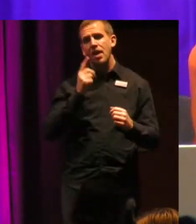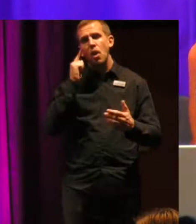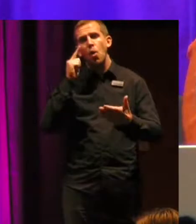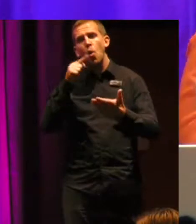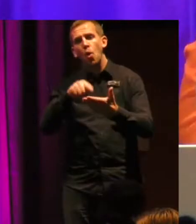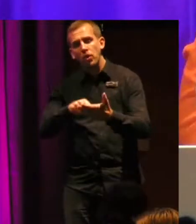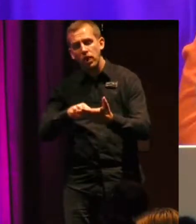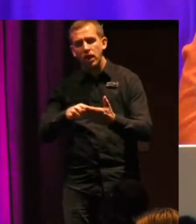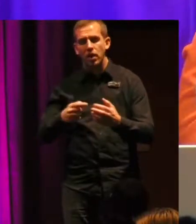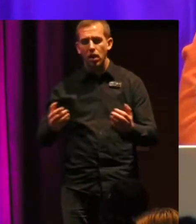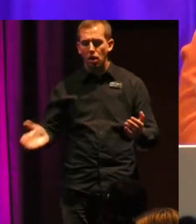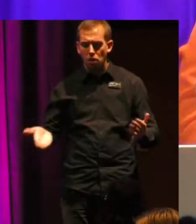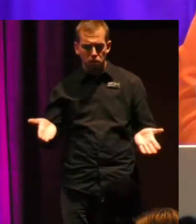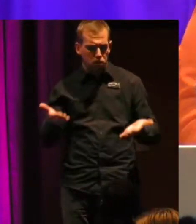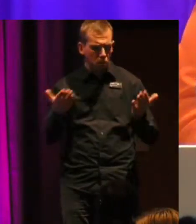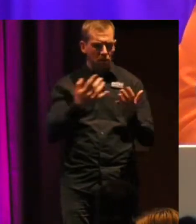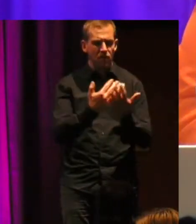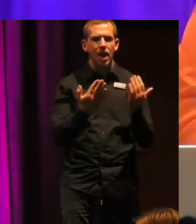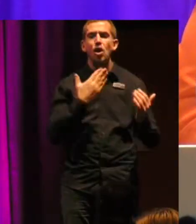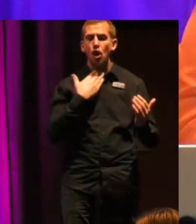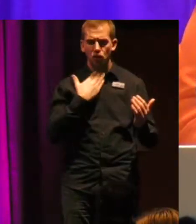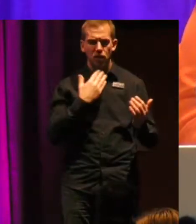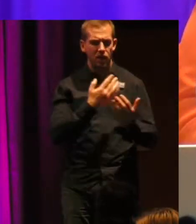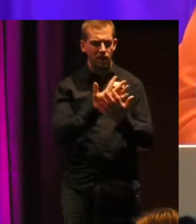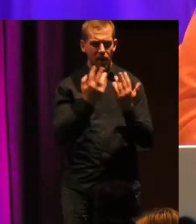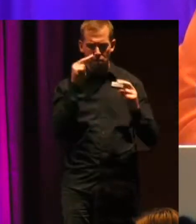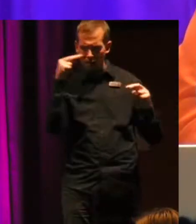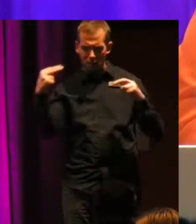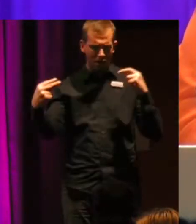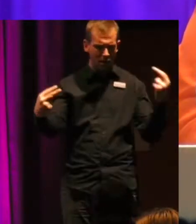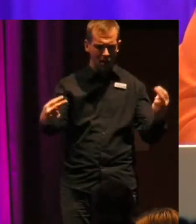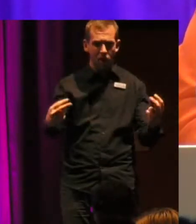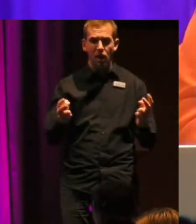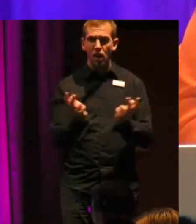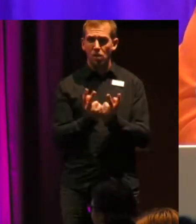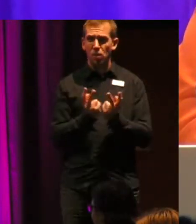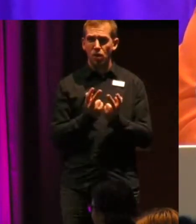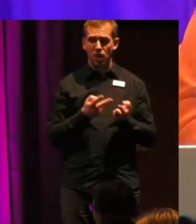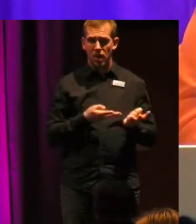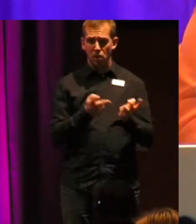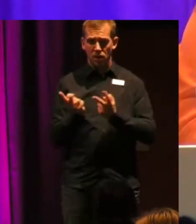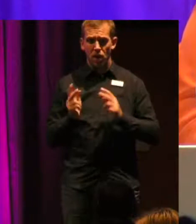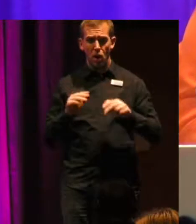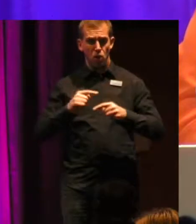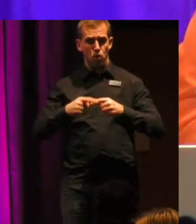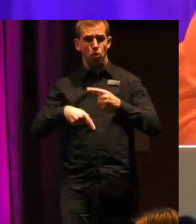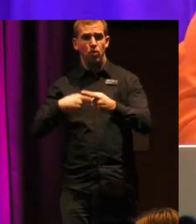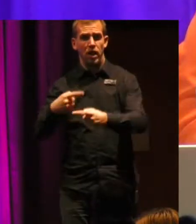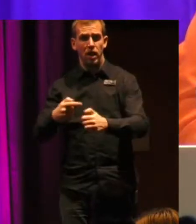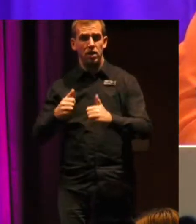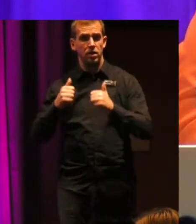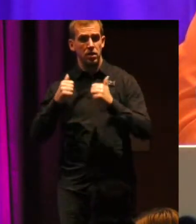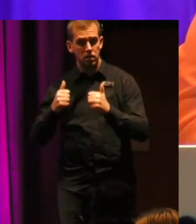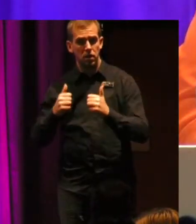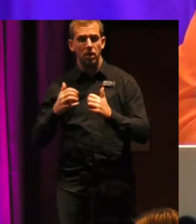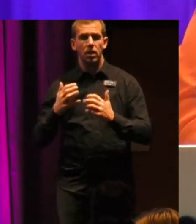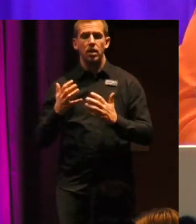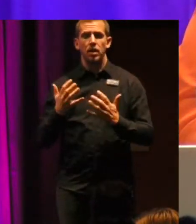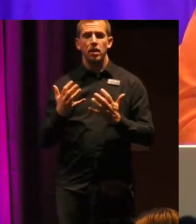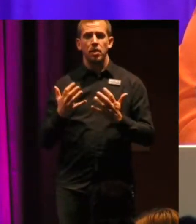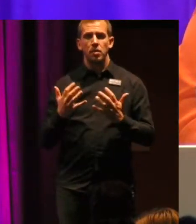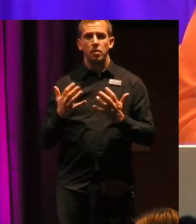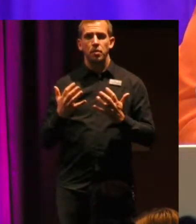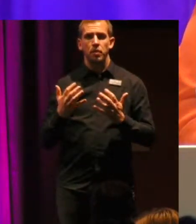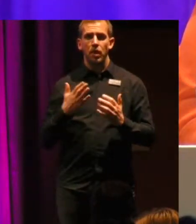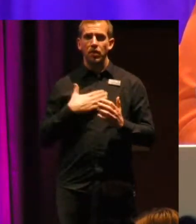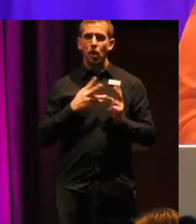of people, and really a way to, I think, kind of further open the door in our democracies. As you've also mentioned, there